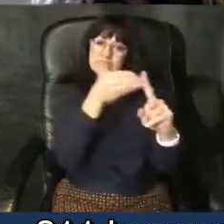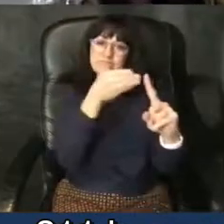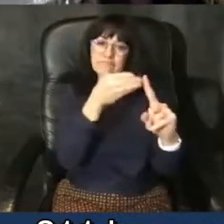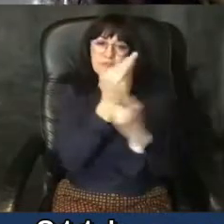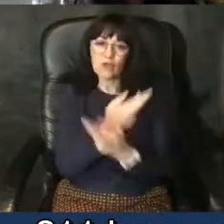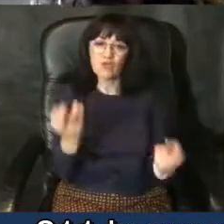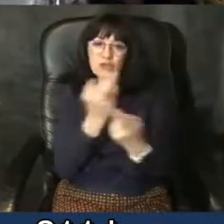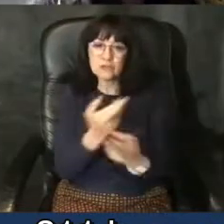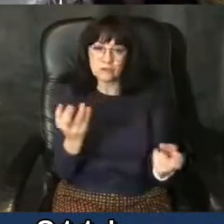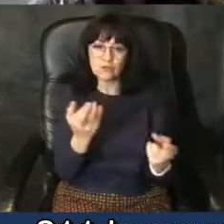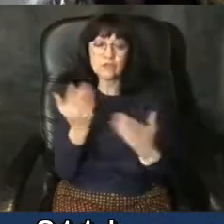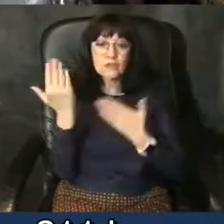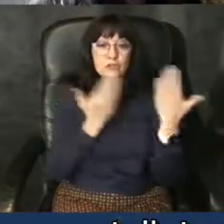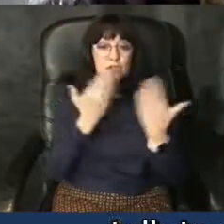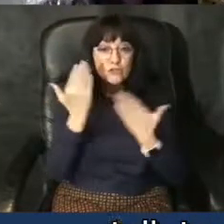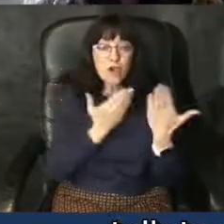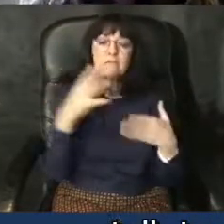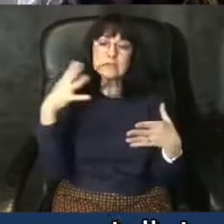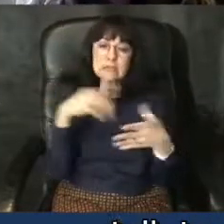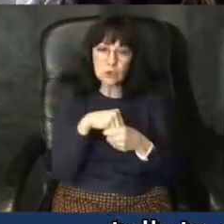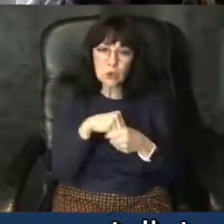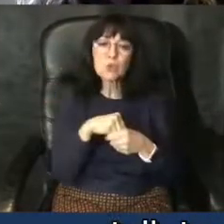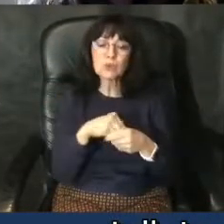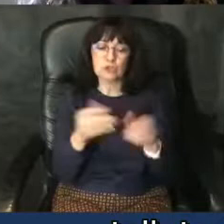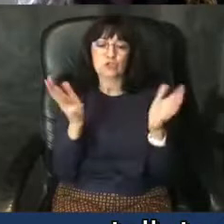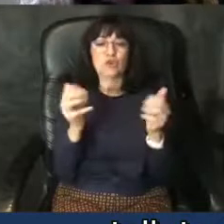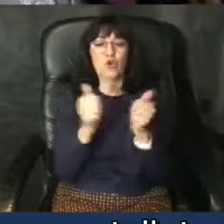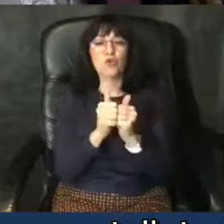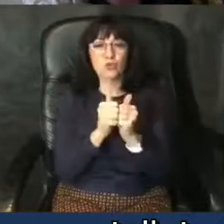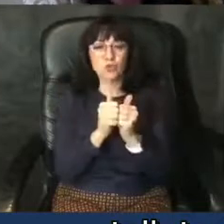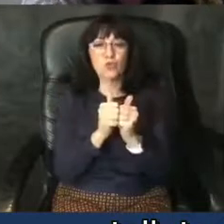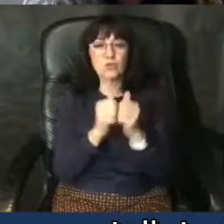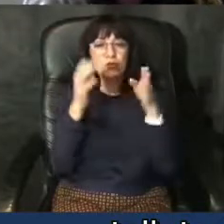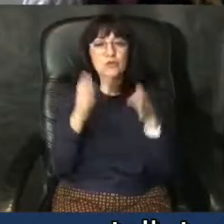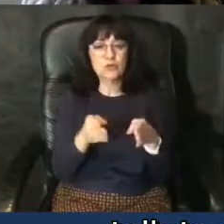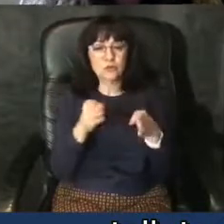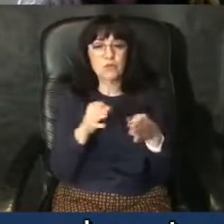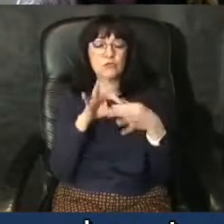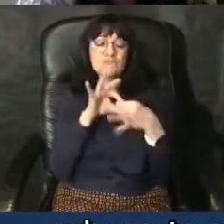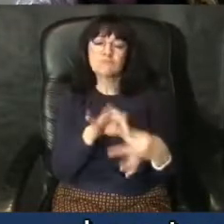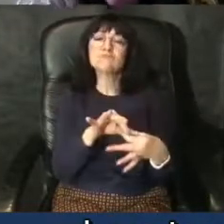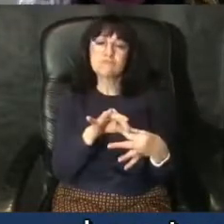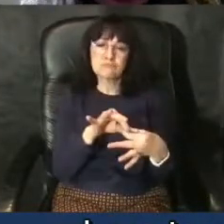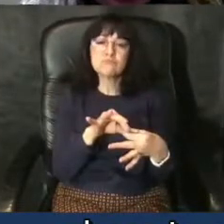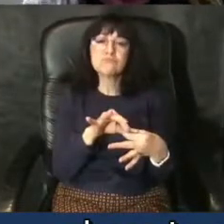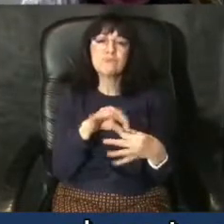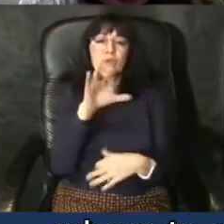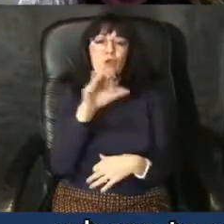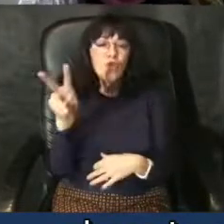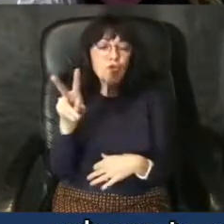services, and including to talk to somebody about coronavirus questions, even about where to get